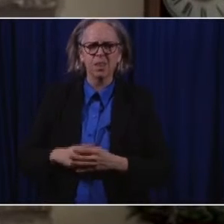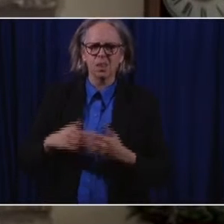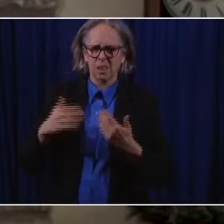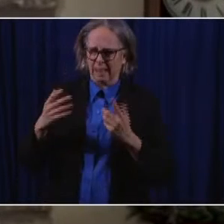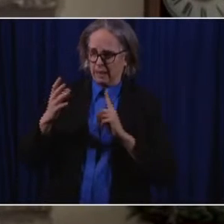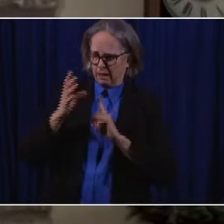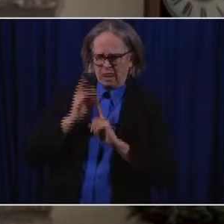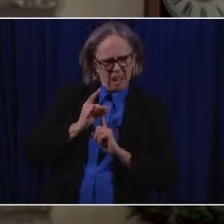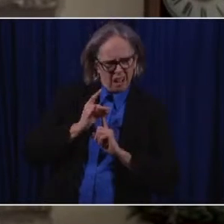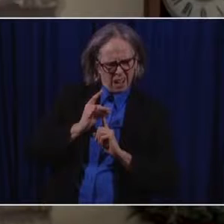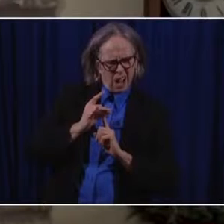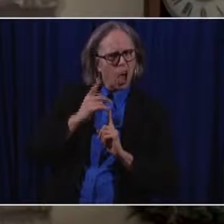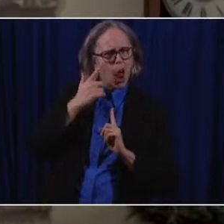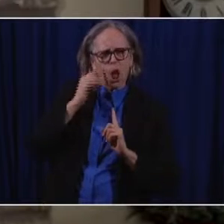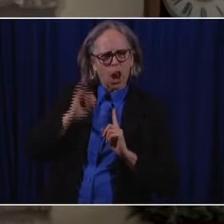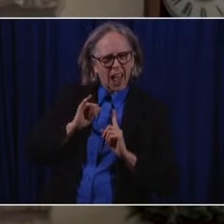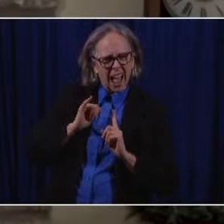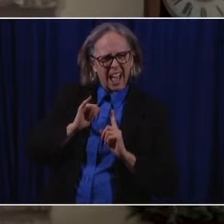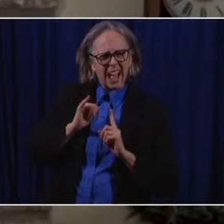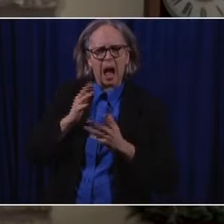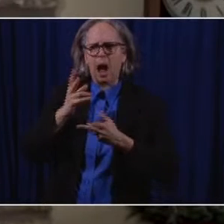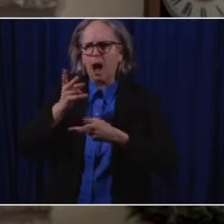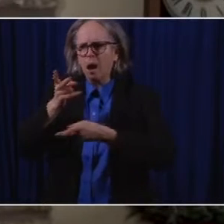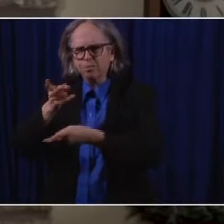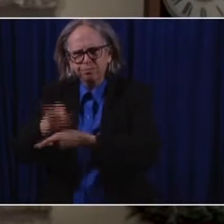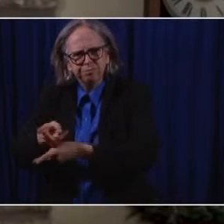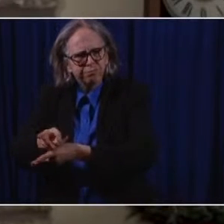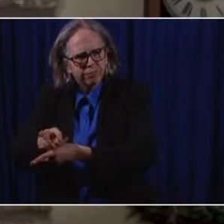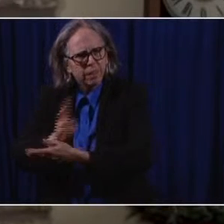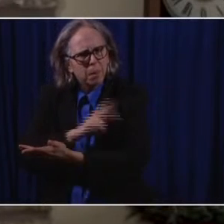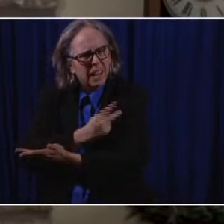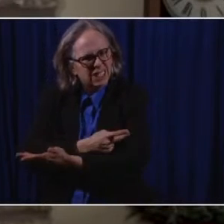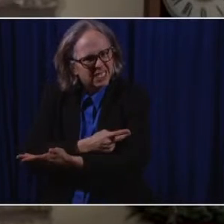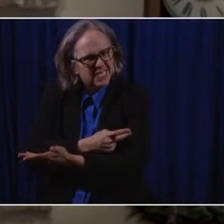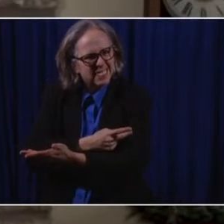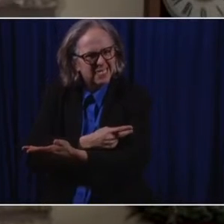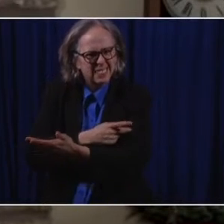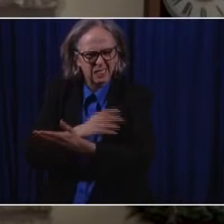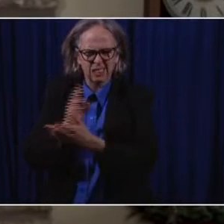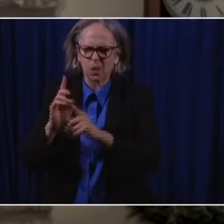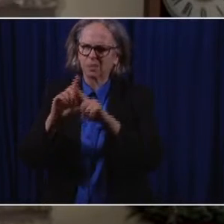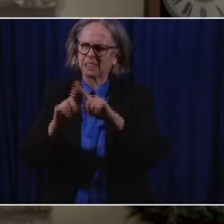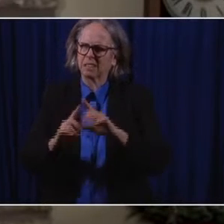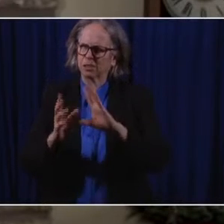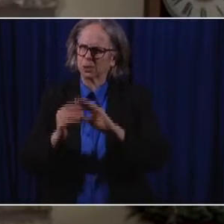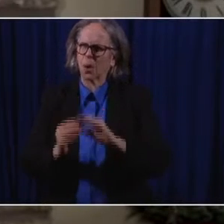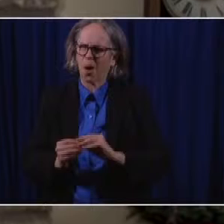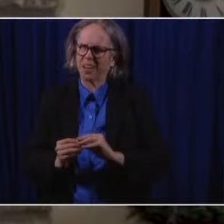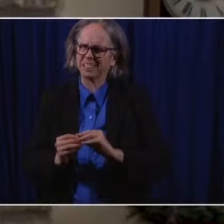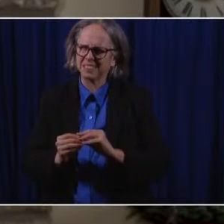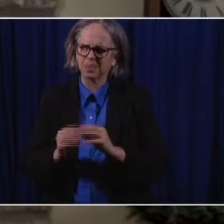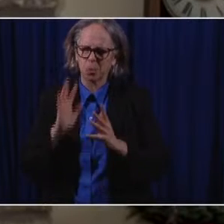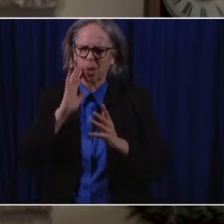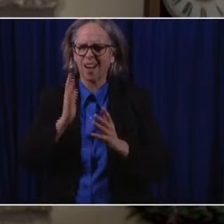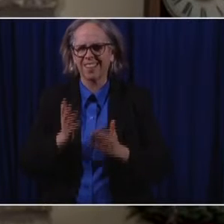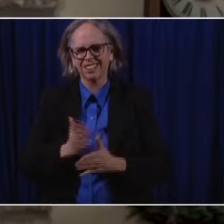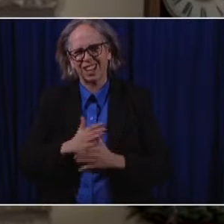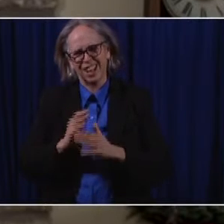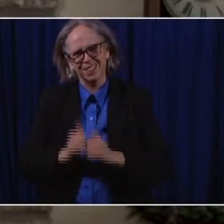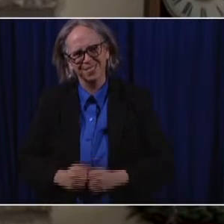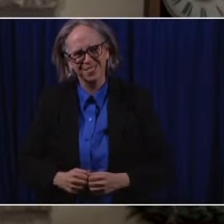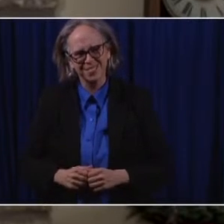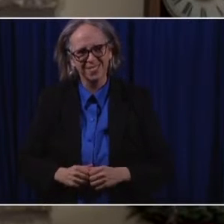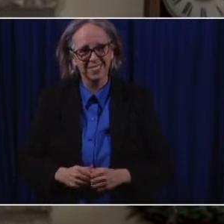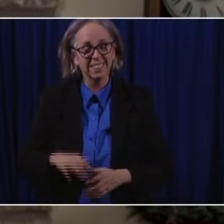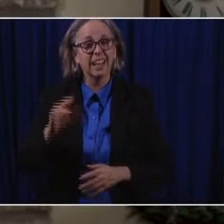someone caring for a COVID patient. We started yesterday 2 spots, a 60-second spot